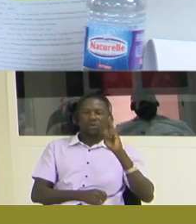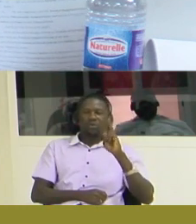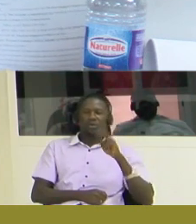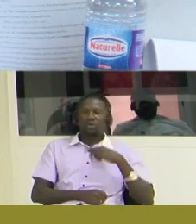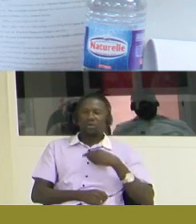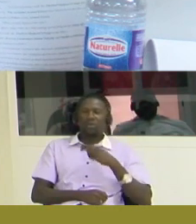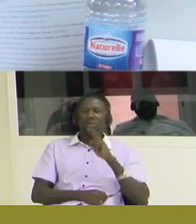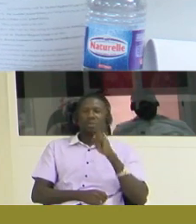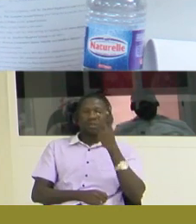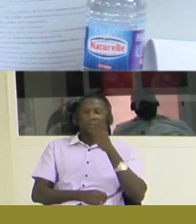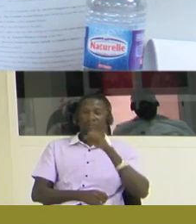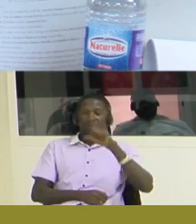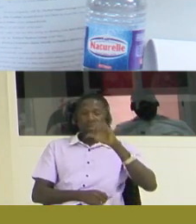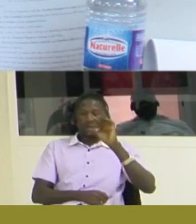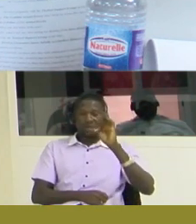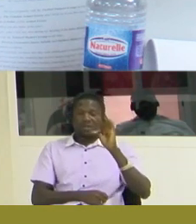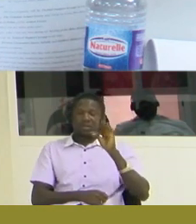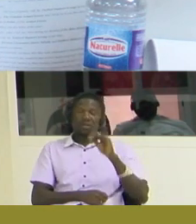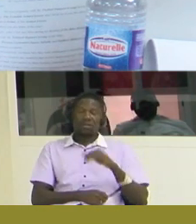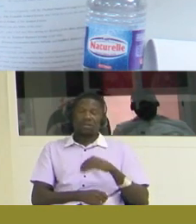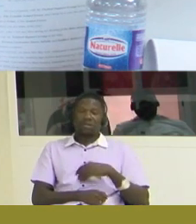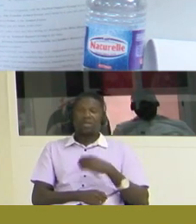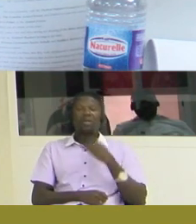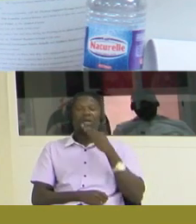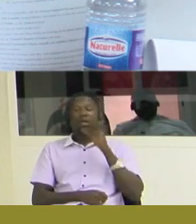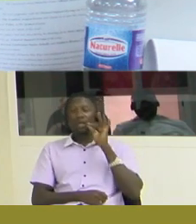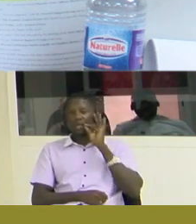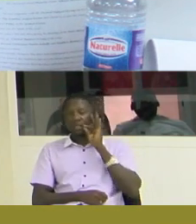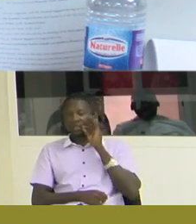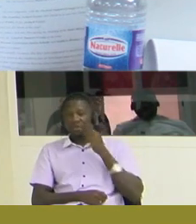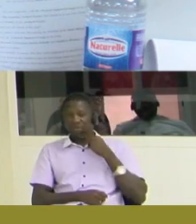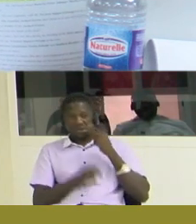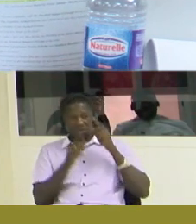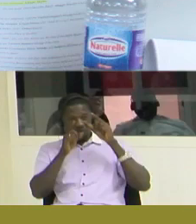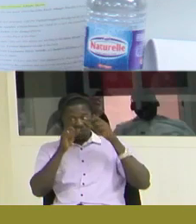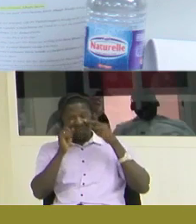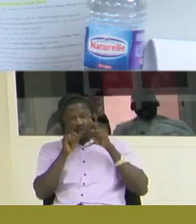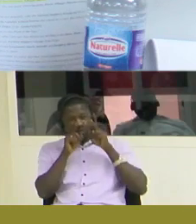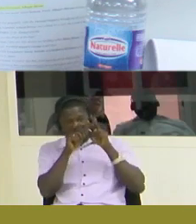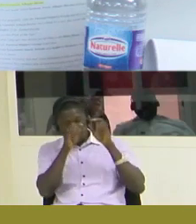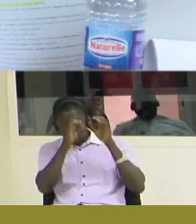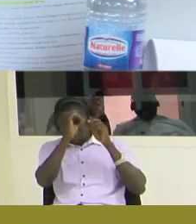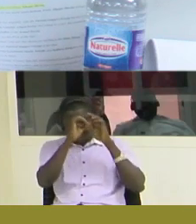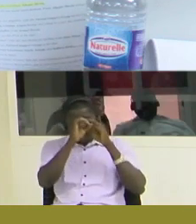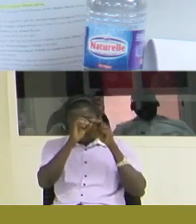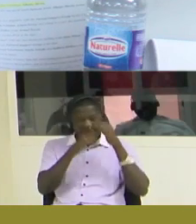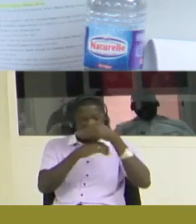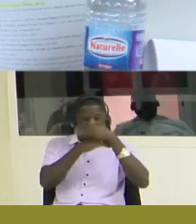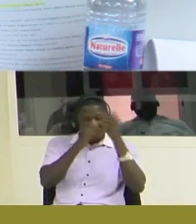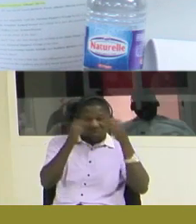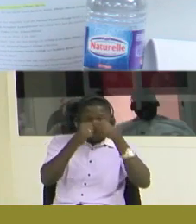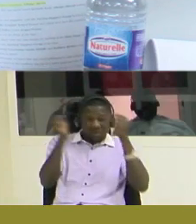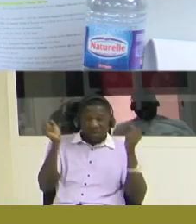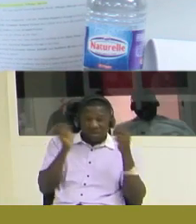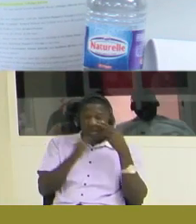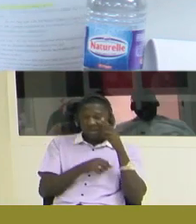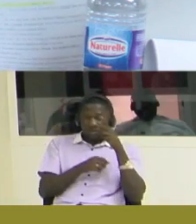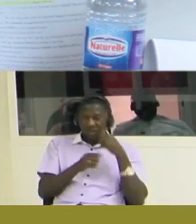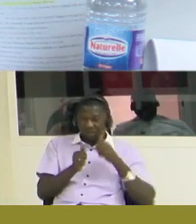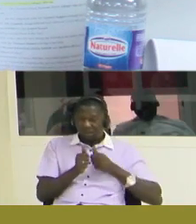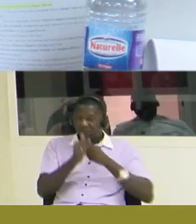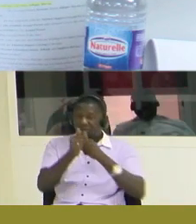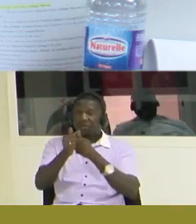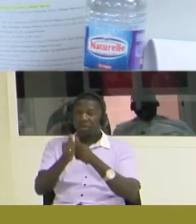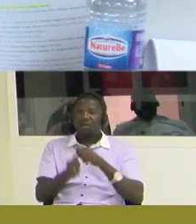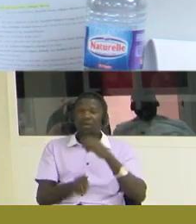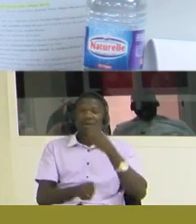answered I peeped through my window and I showed that they were ex courted by Edward singer T and the only